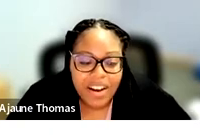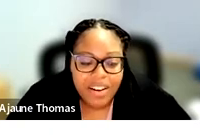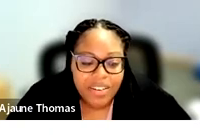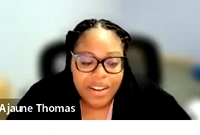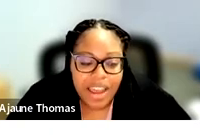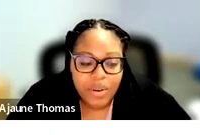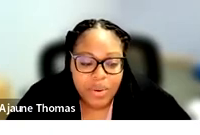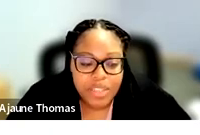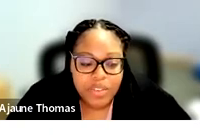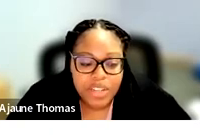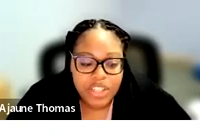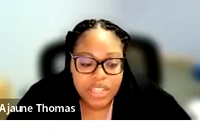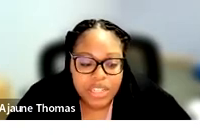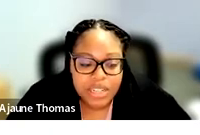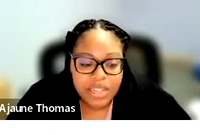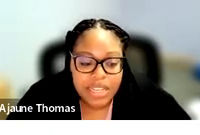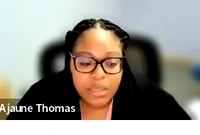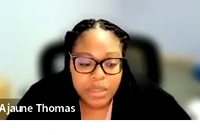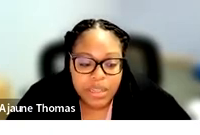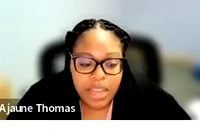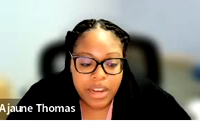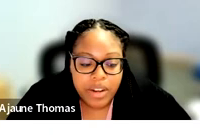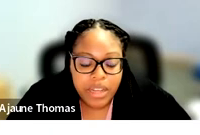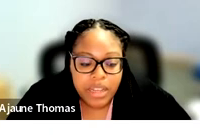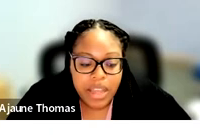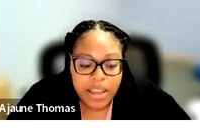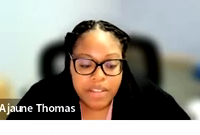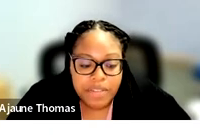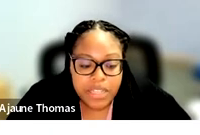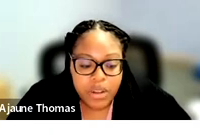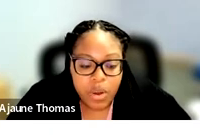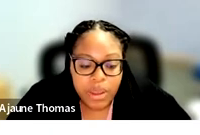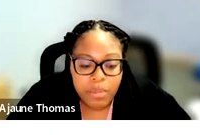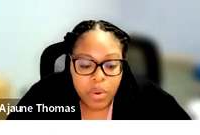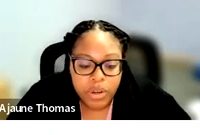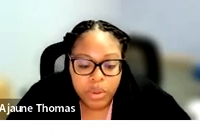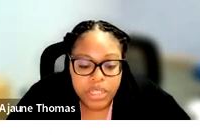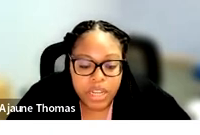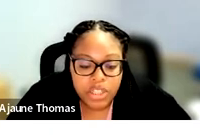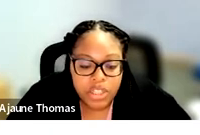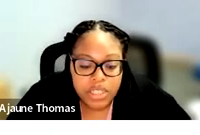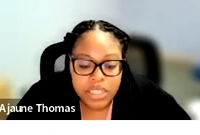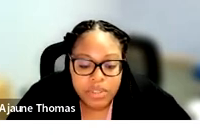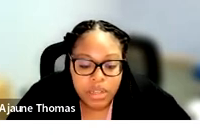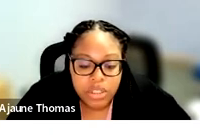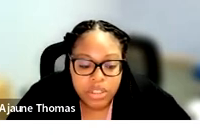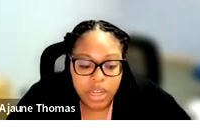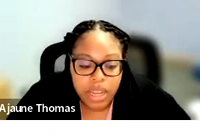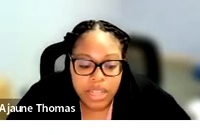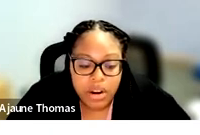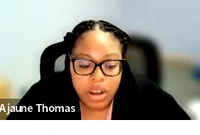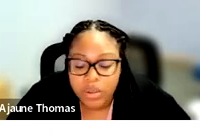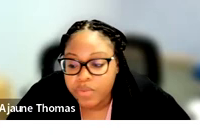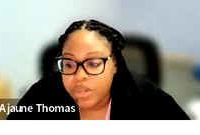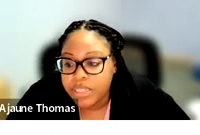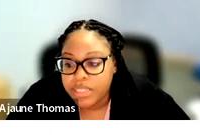there are categories for vision accessibility, hearing, physical and motor or touch, assistive touch,